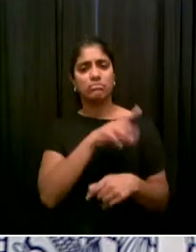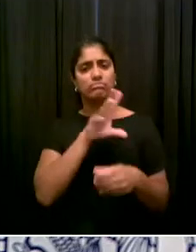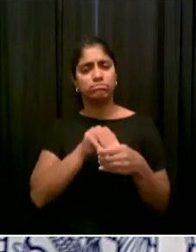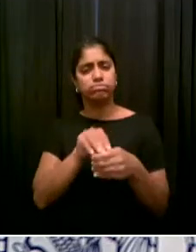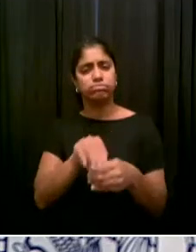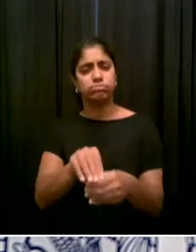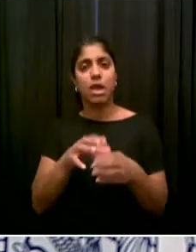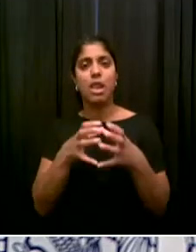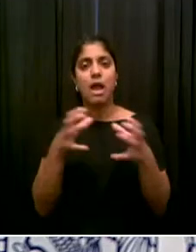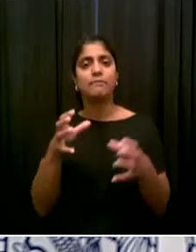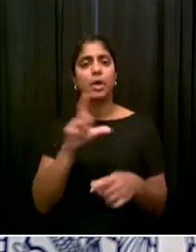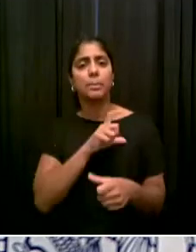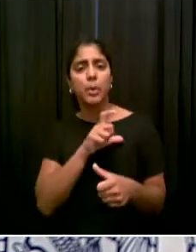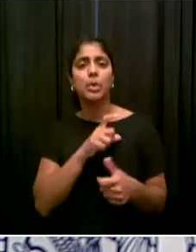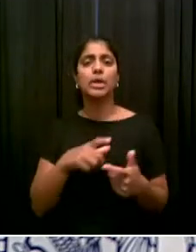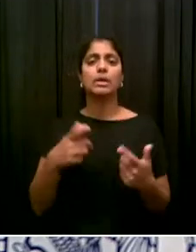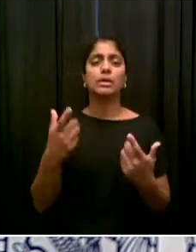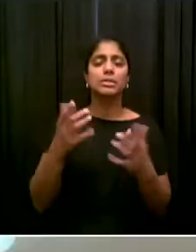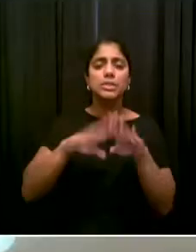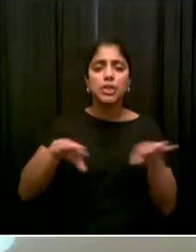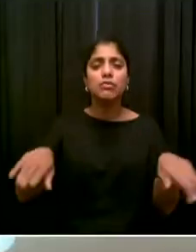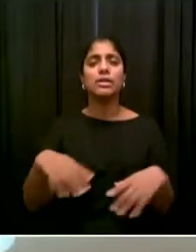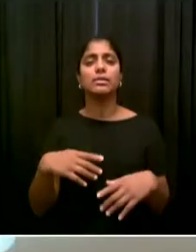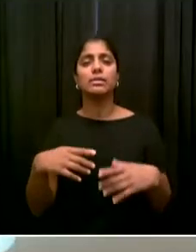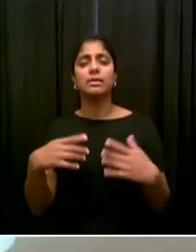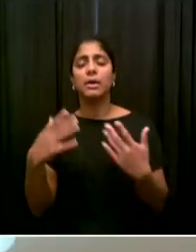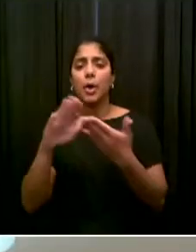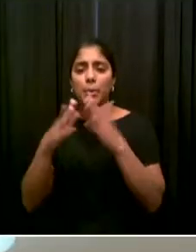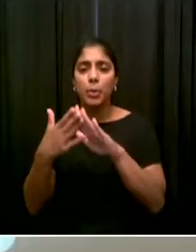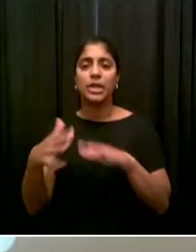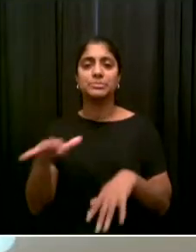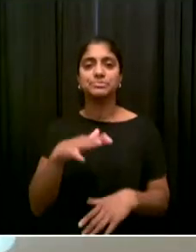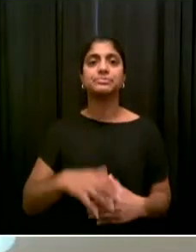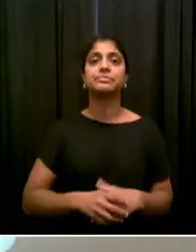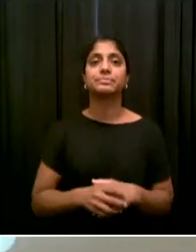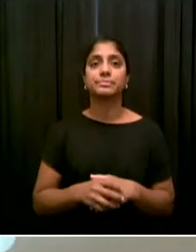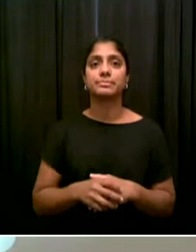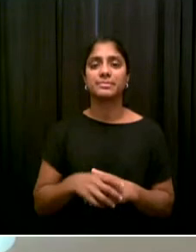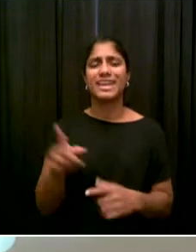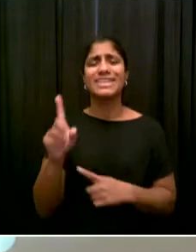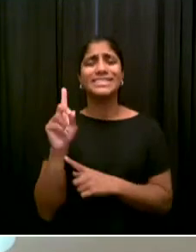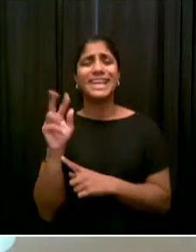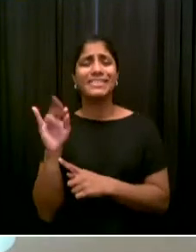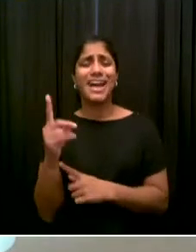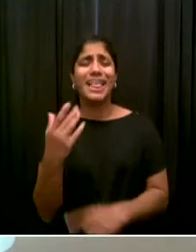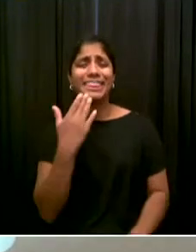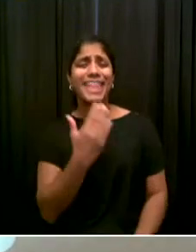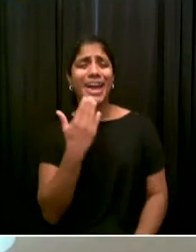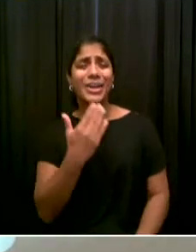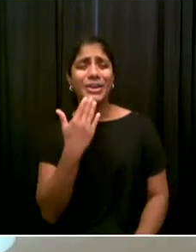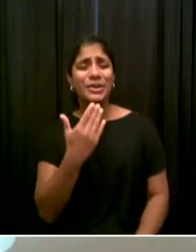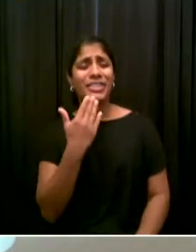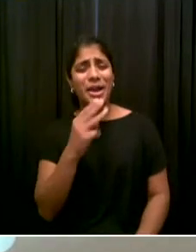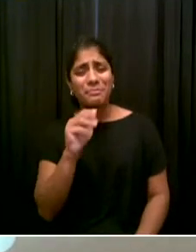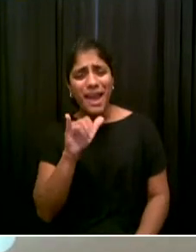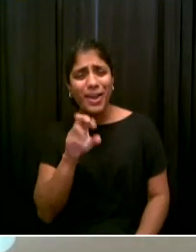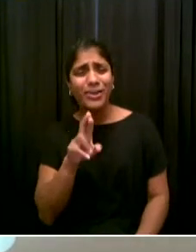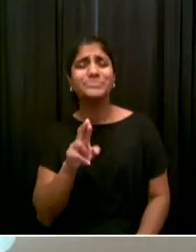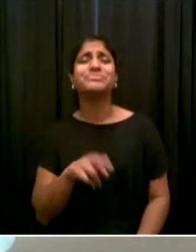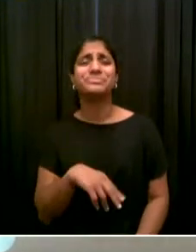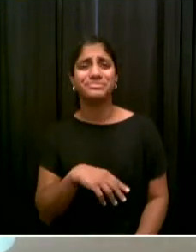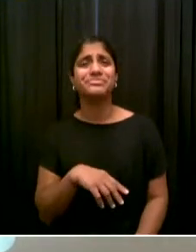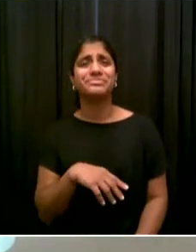Good morning, and thank you, Mr. Mayor. Thank you, Police Commissioner Dermot Shea and the